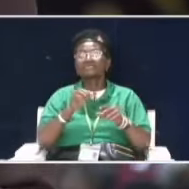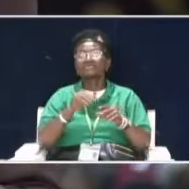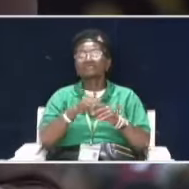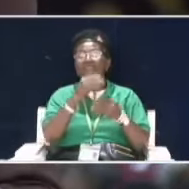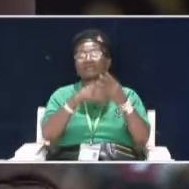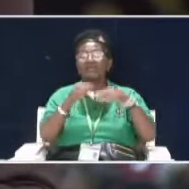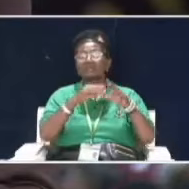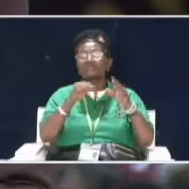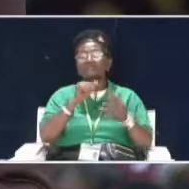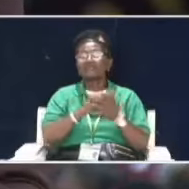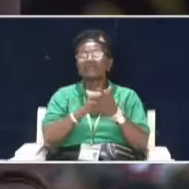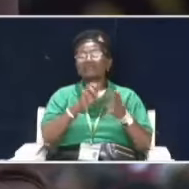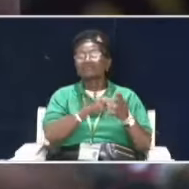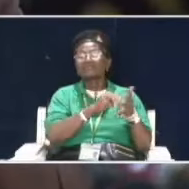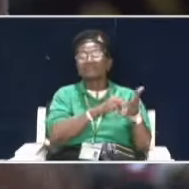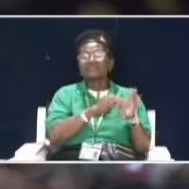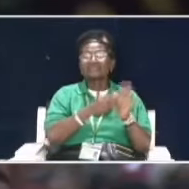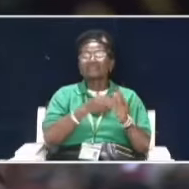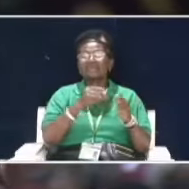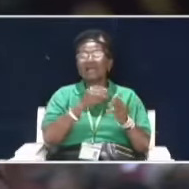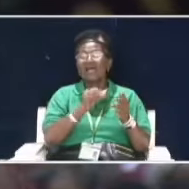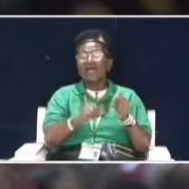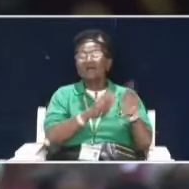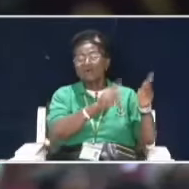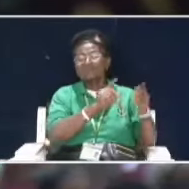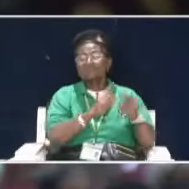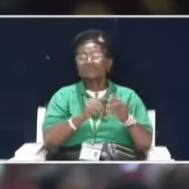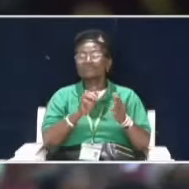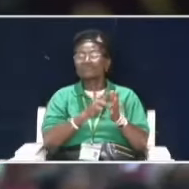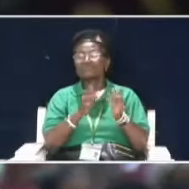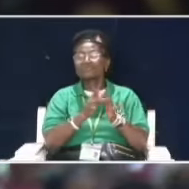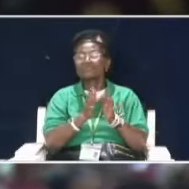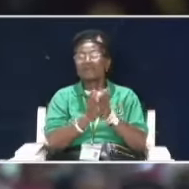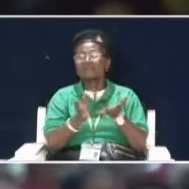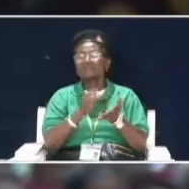scholars, whatever you allow will be allowed.